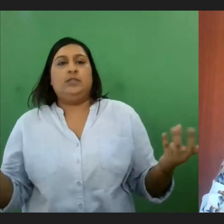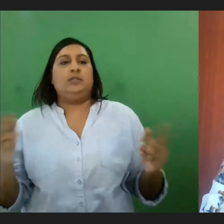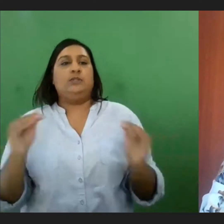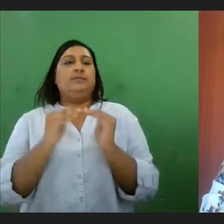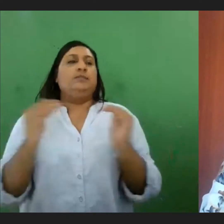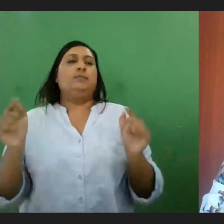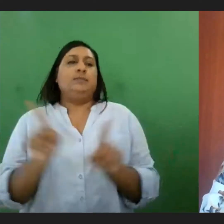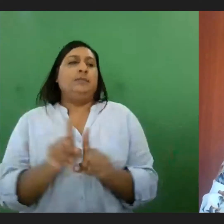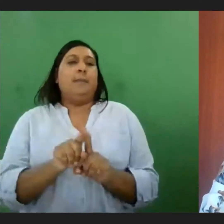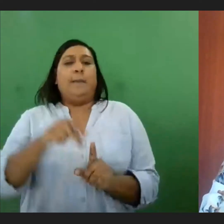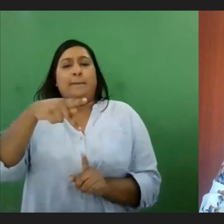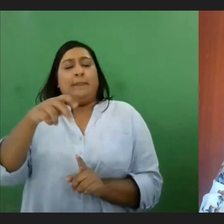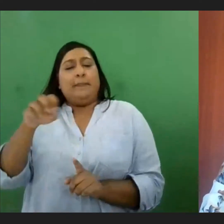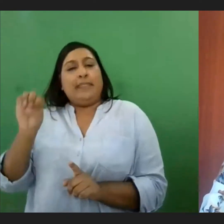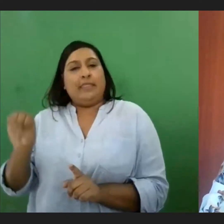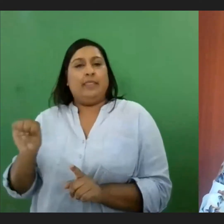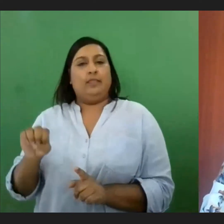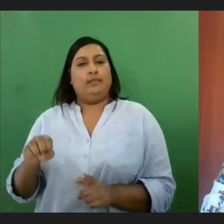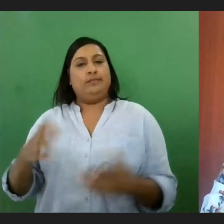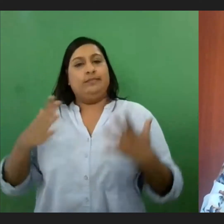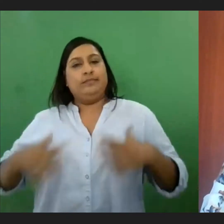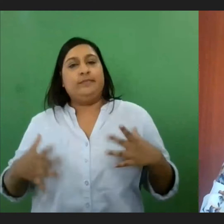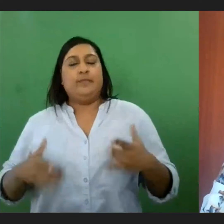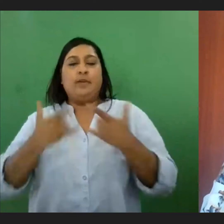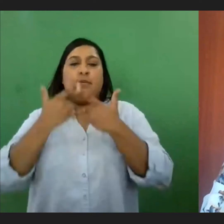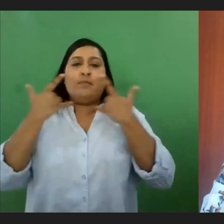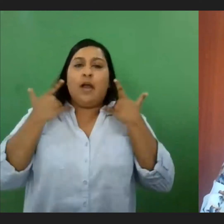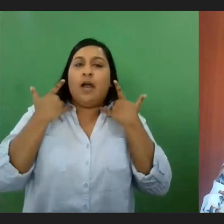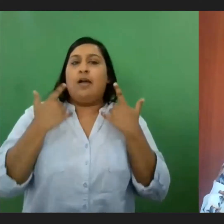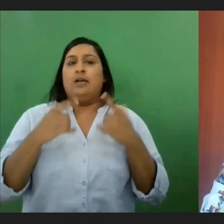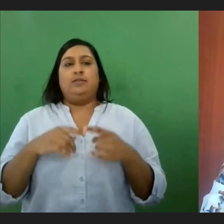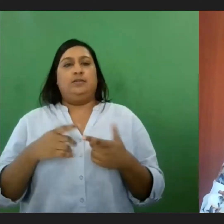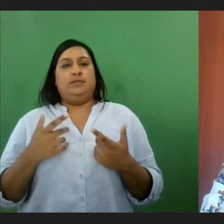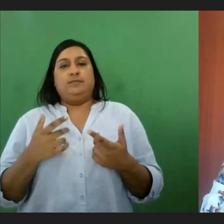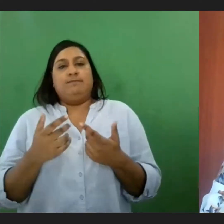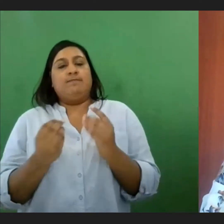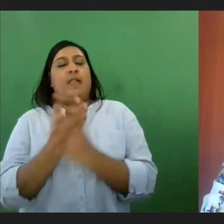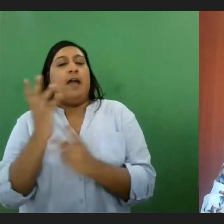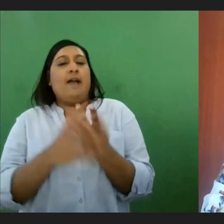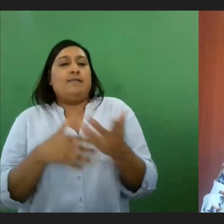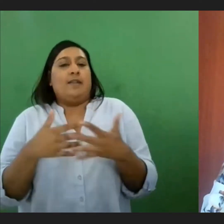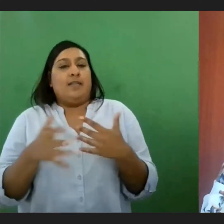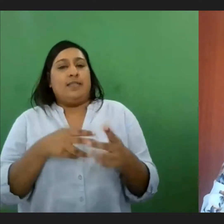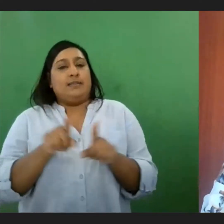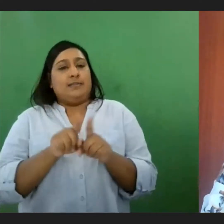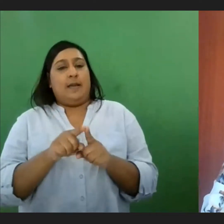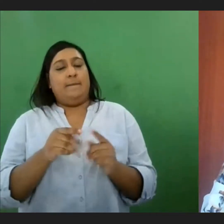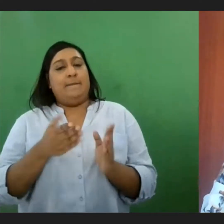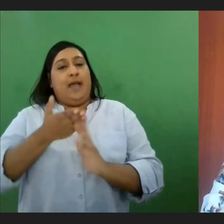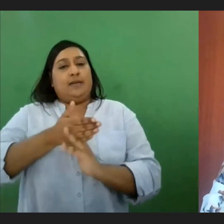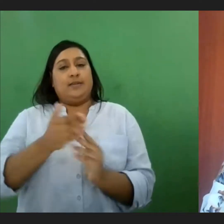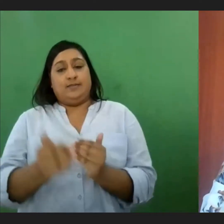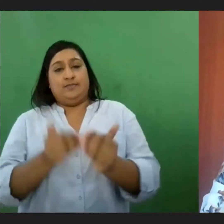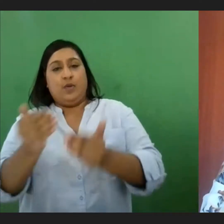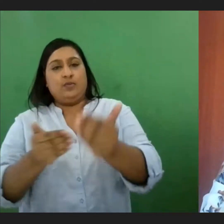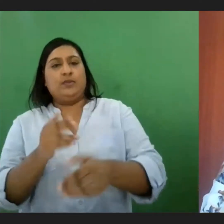PPE, including access to screening methods and procedures, must be